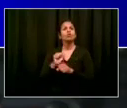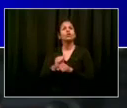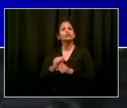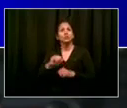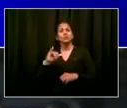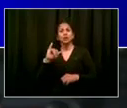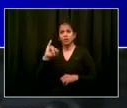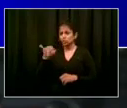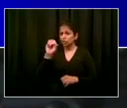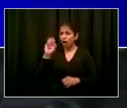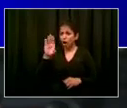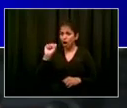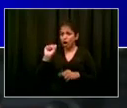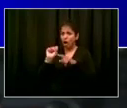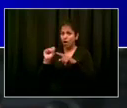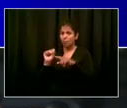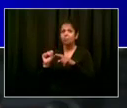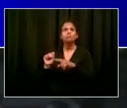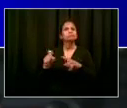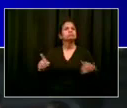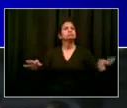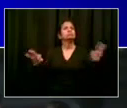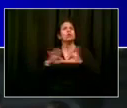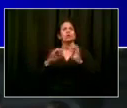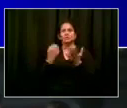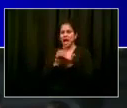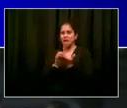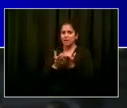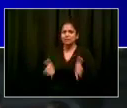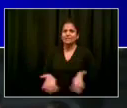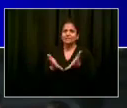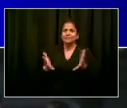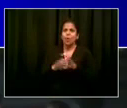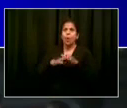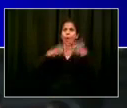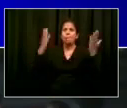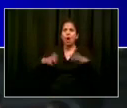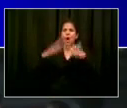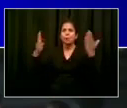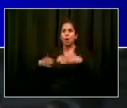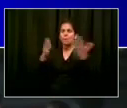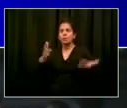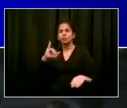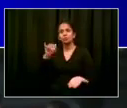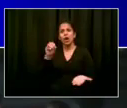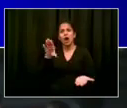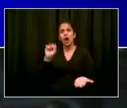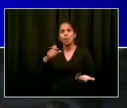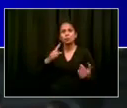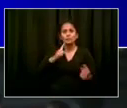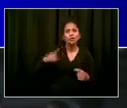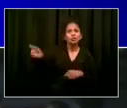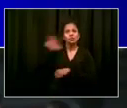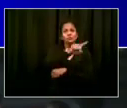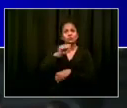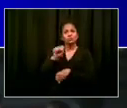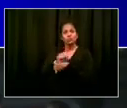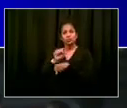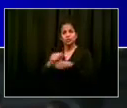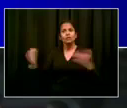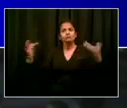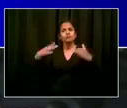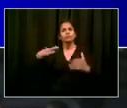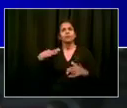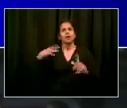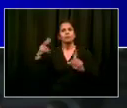that folks have an opportunity after all we've been through to put things back together and move forward. And our restaurant